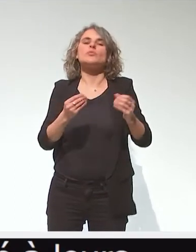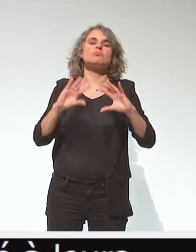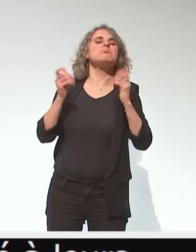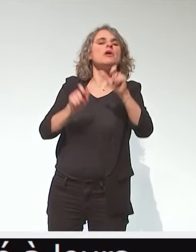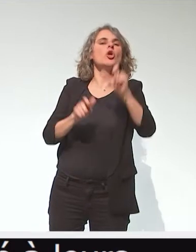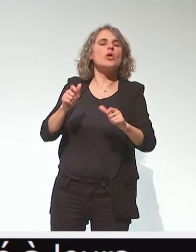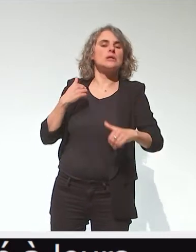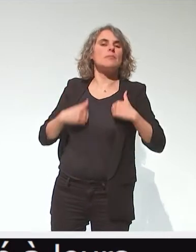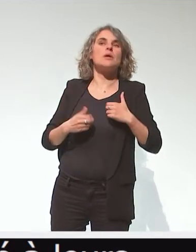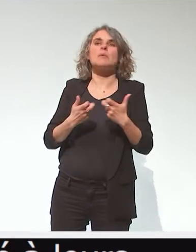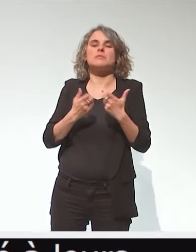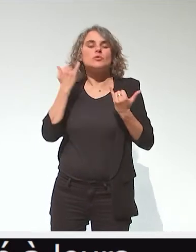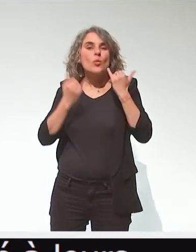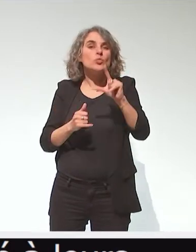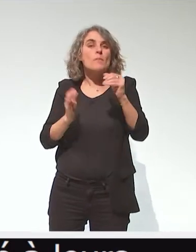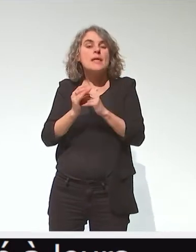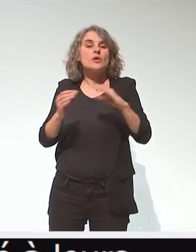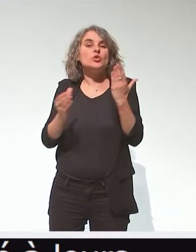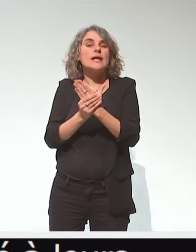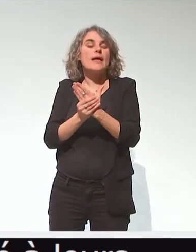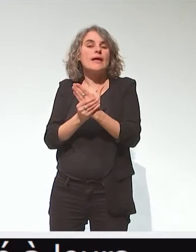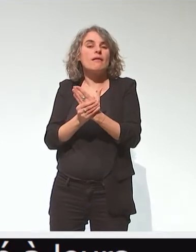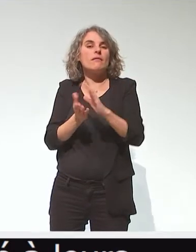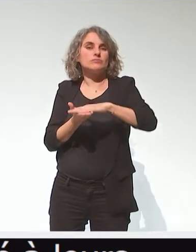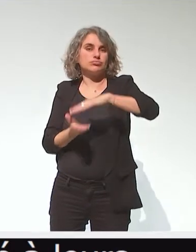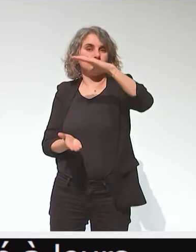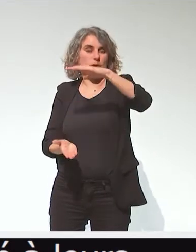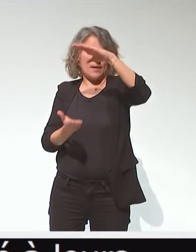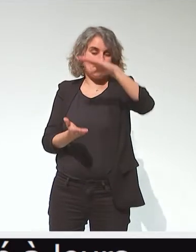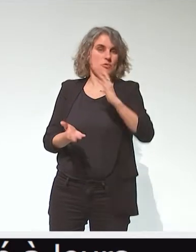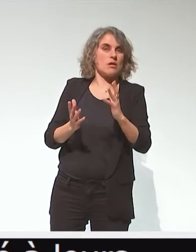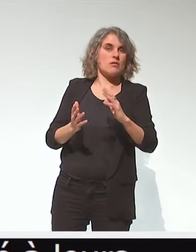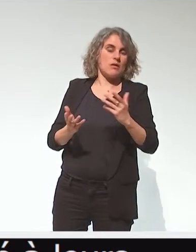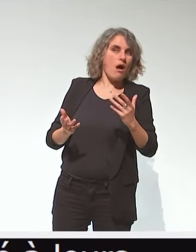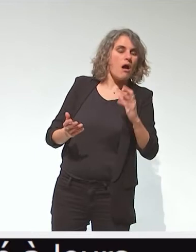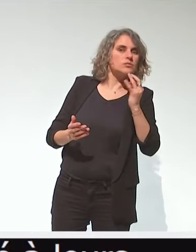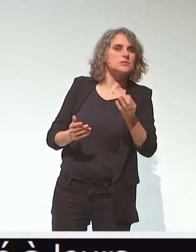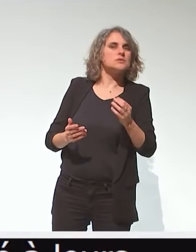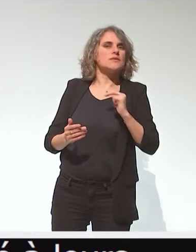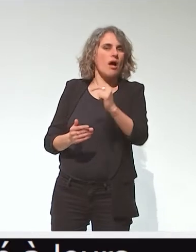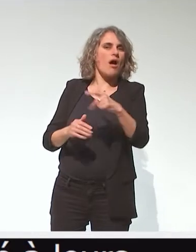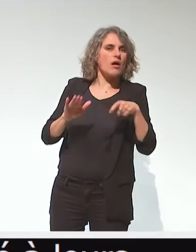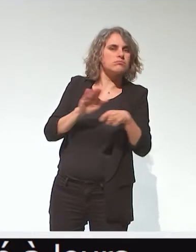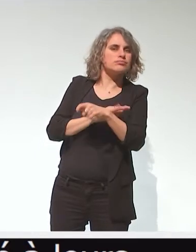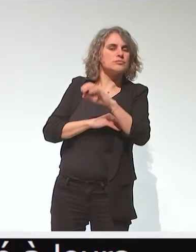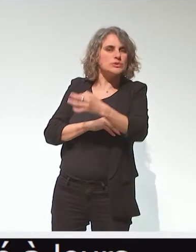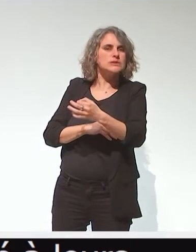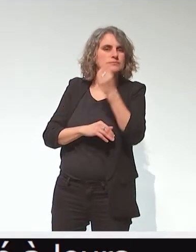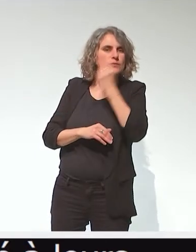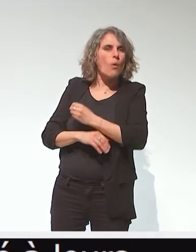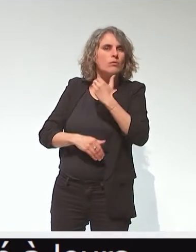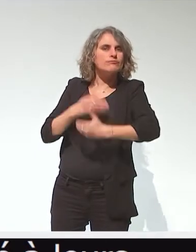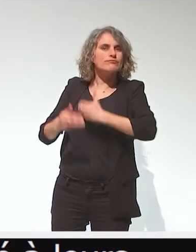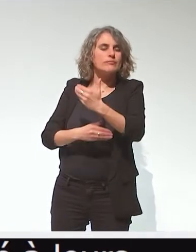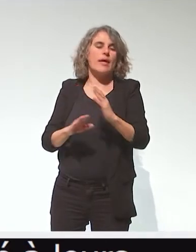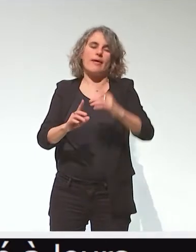who have had the service can now freely join and be independent and move